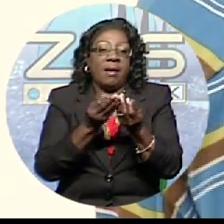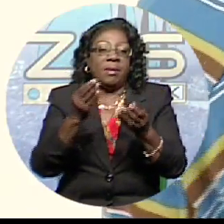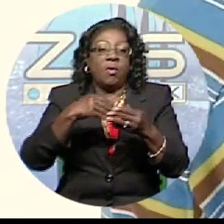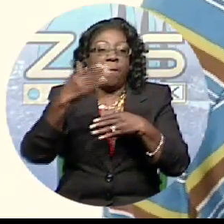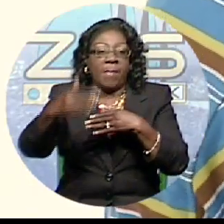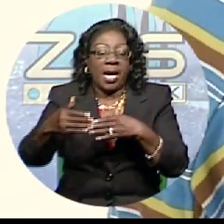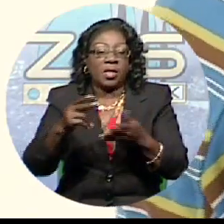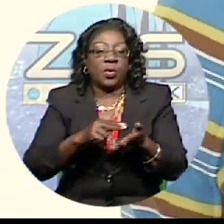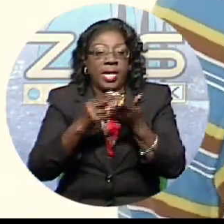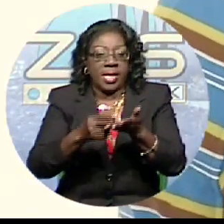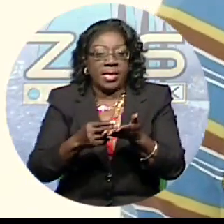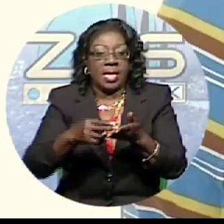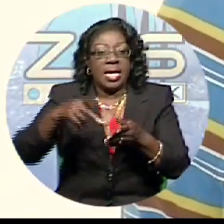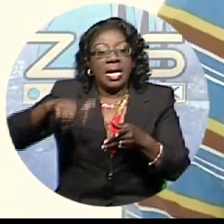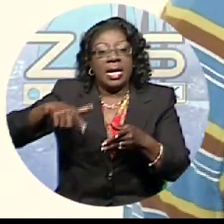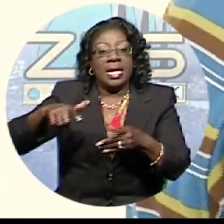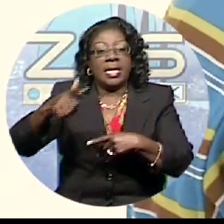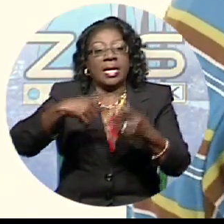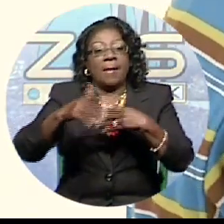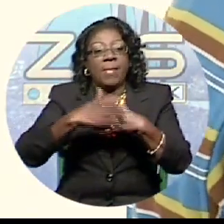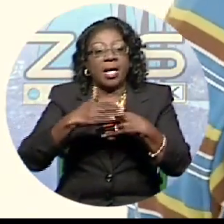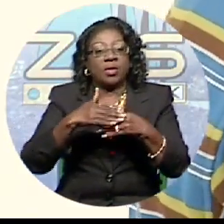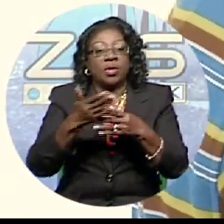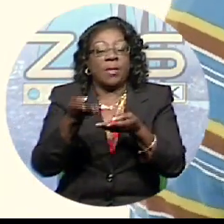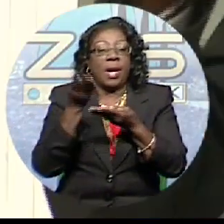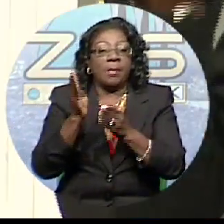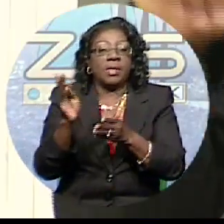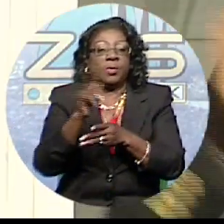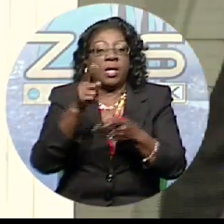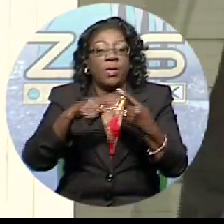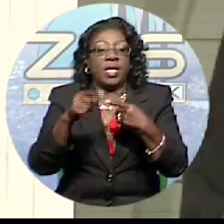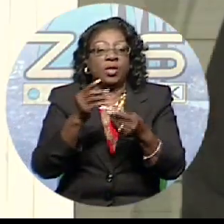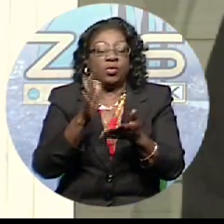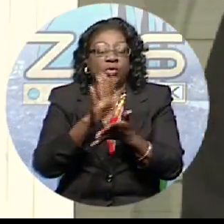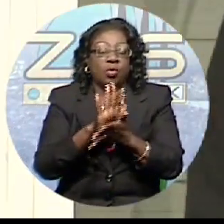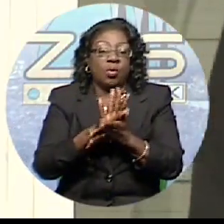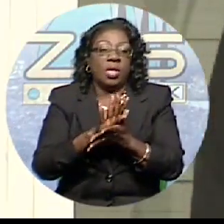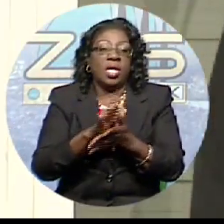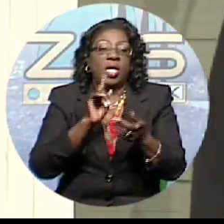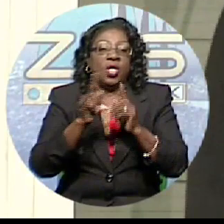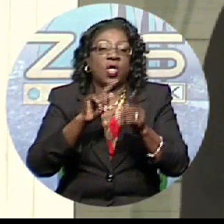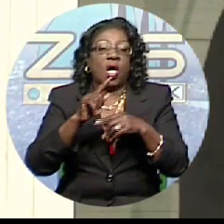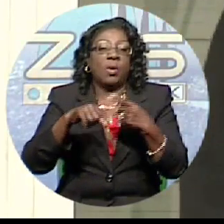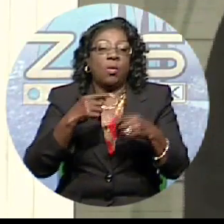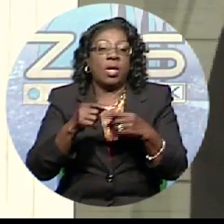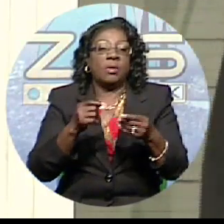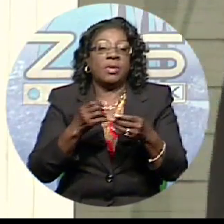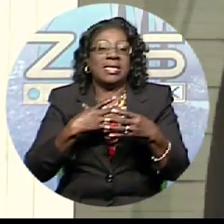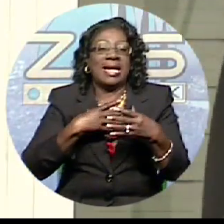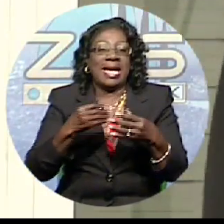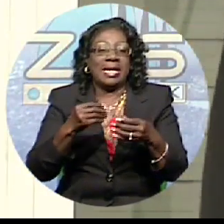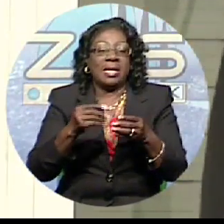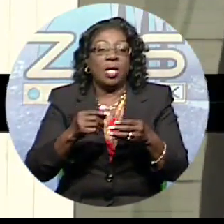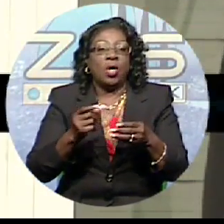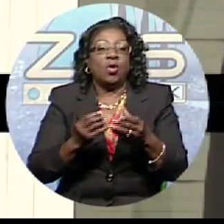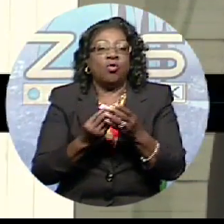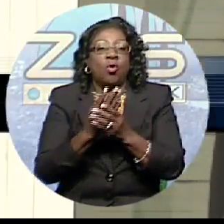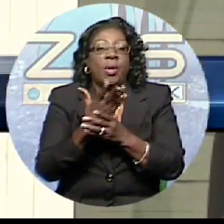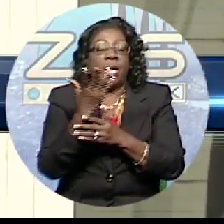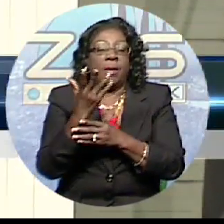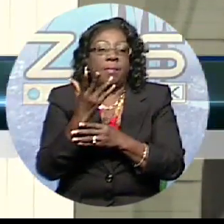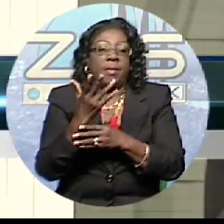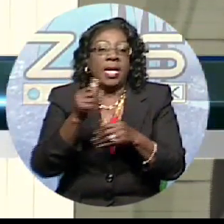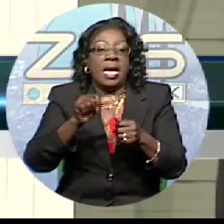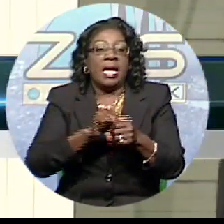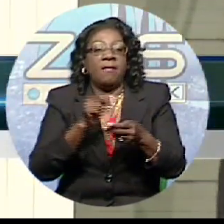and later returned to the Bahamas where he attended school. He reflects on what it was like growing up. Imagine every number of